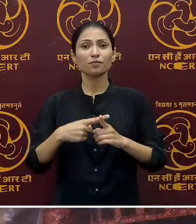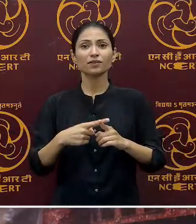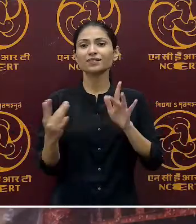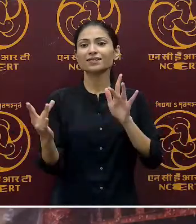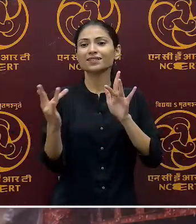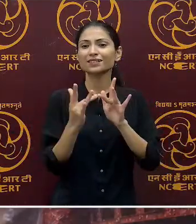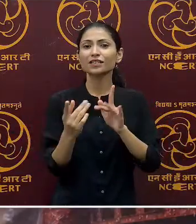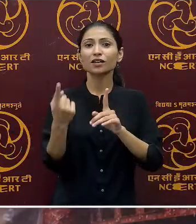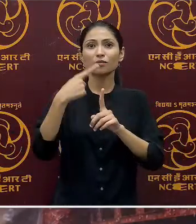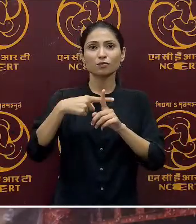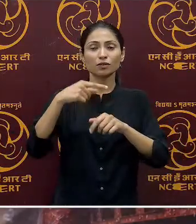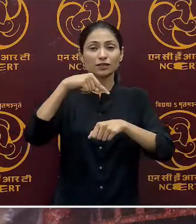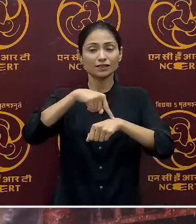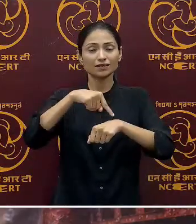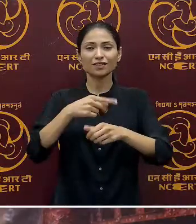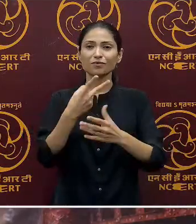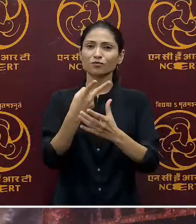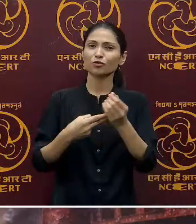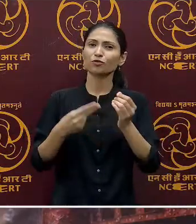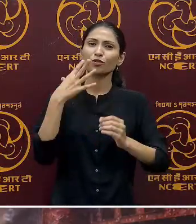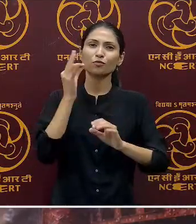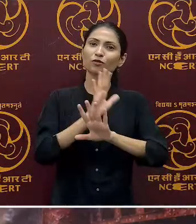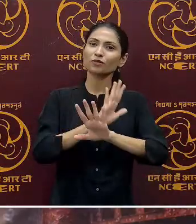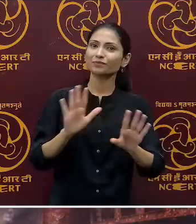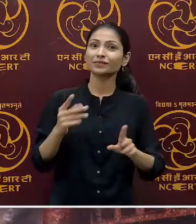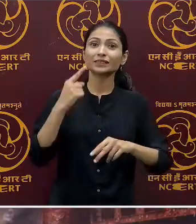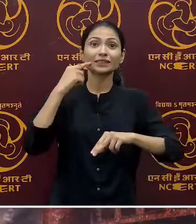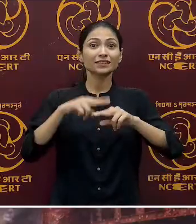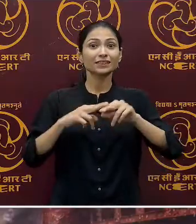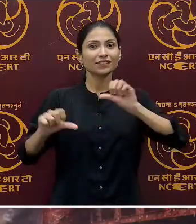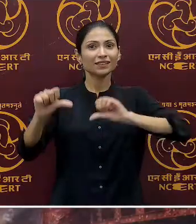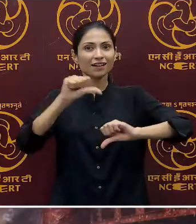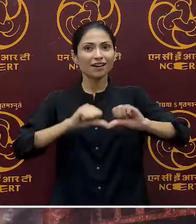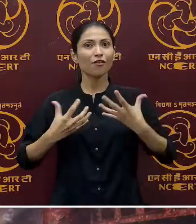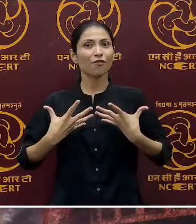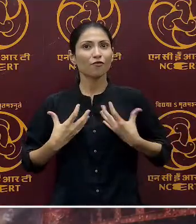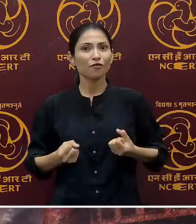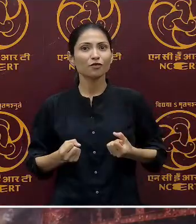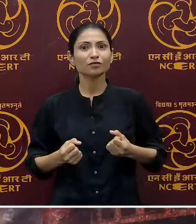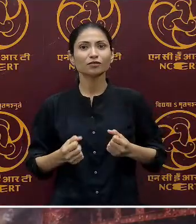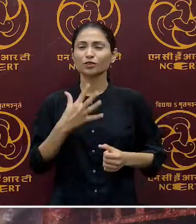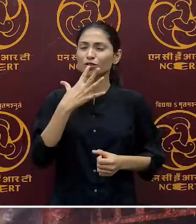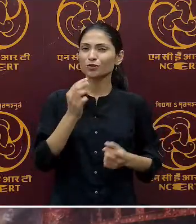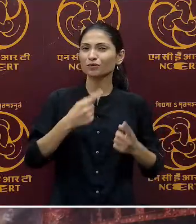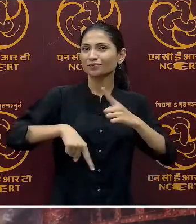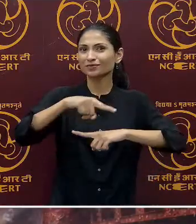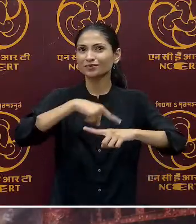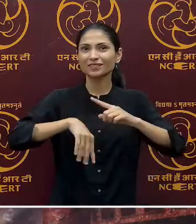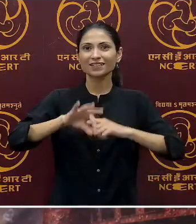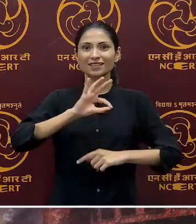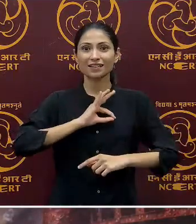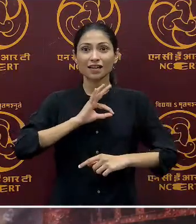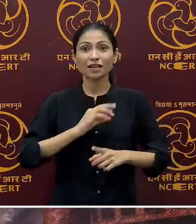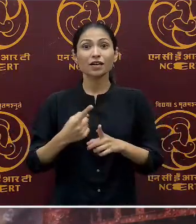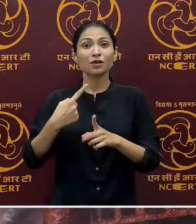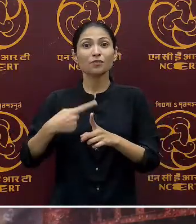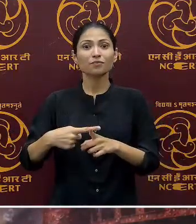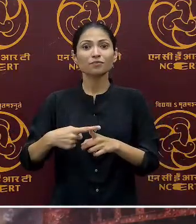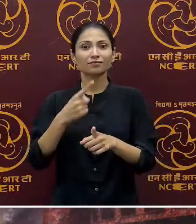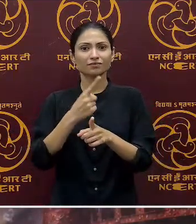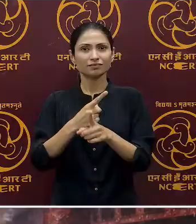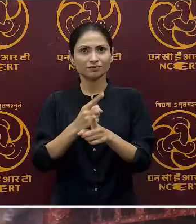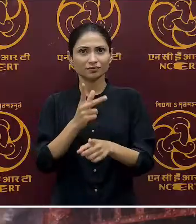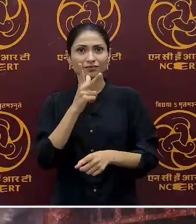yours. Do try this experiment. I'm sure you'll like it. And like ma'am said, you can also try the experiments of